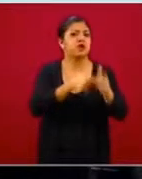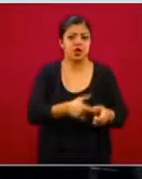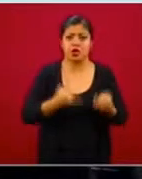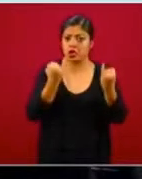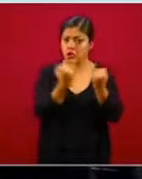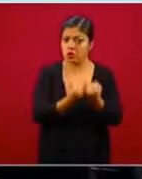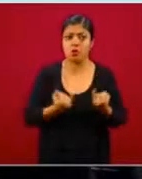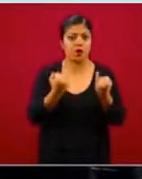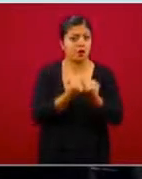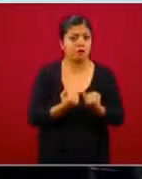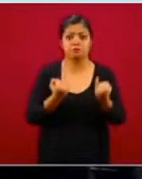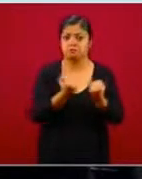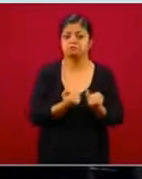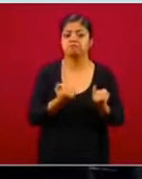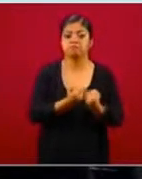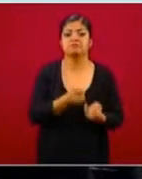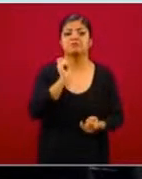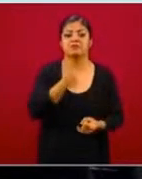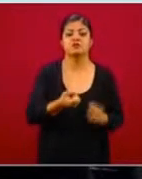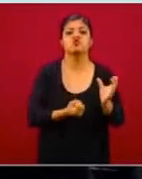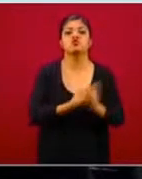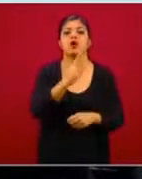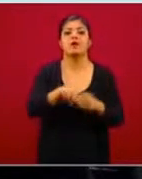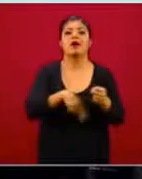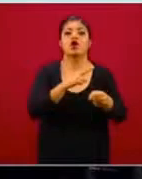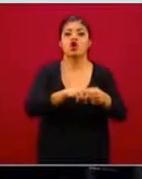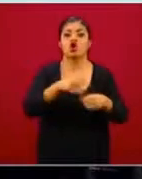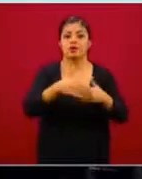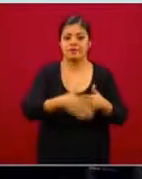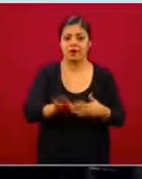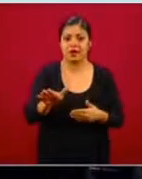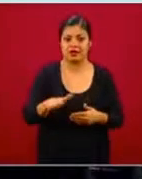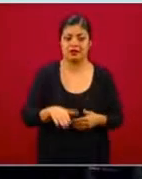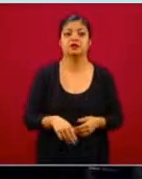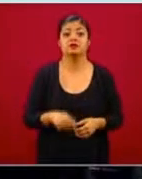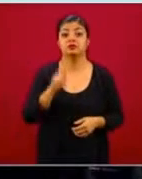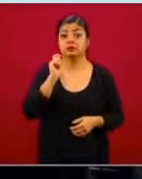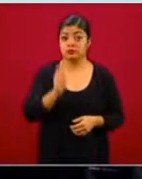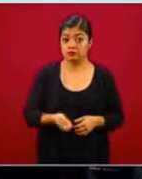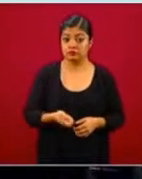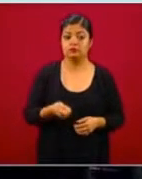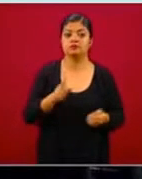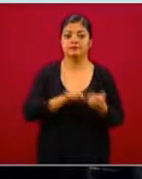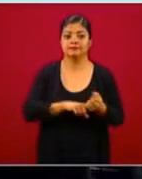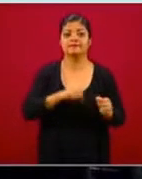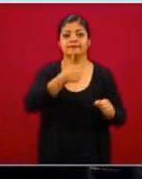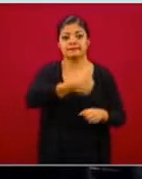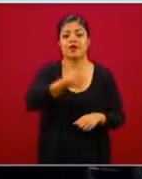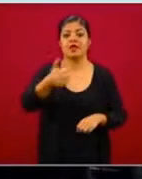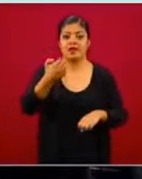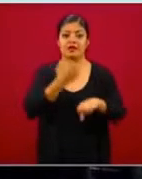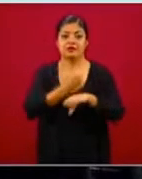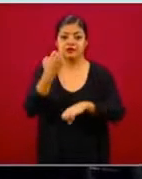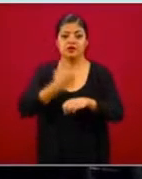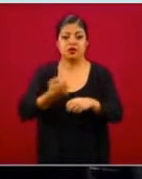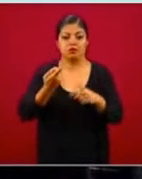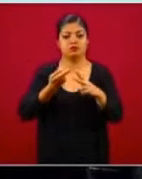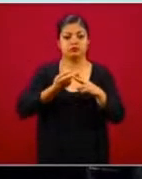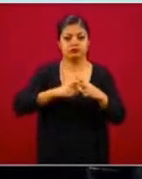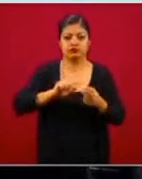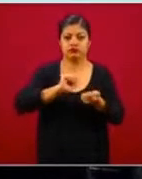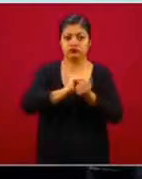actions and measures for social distancing are still in play there.